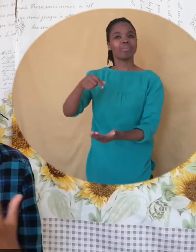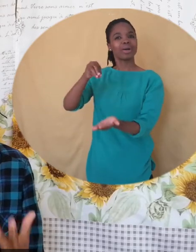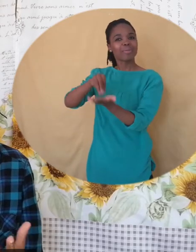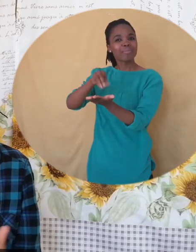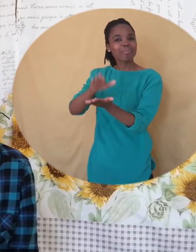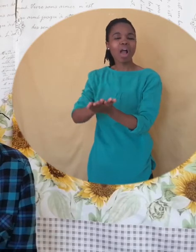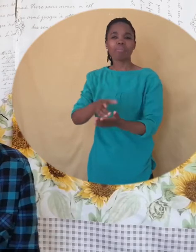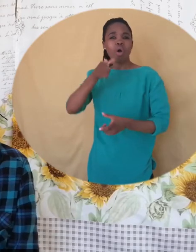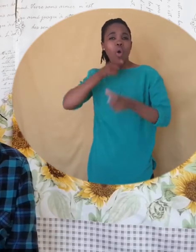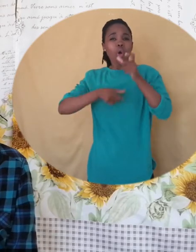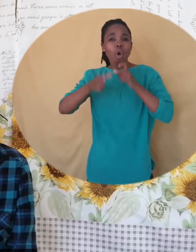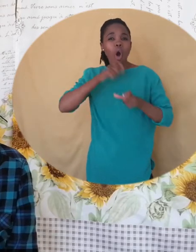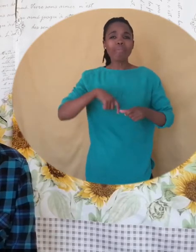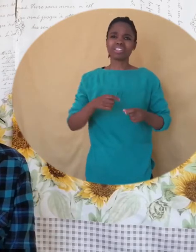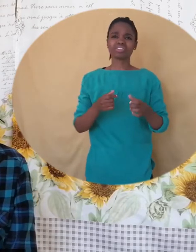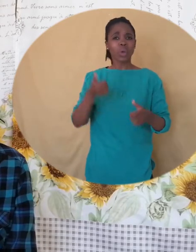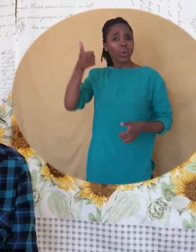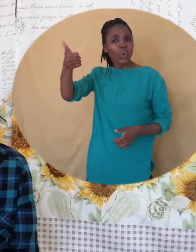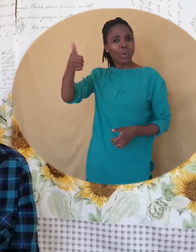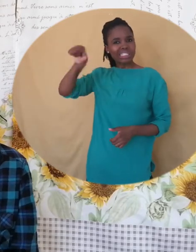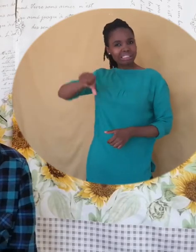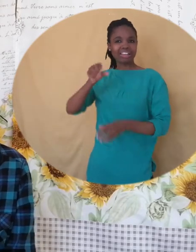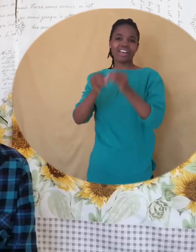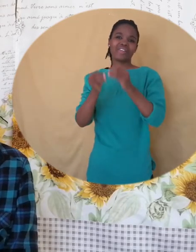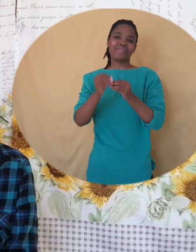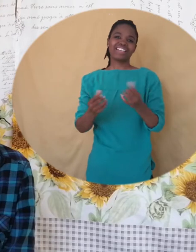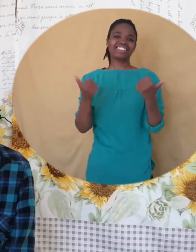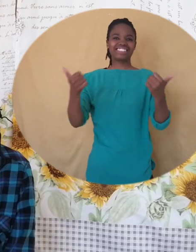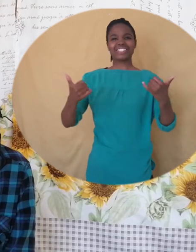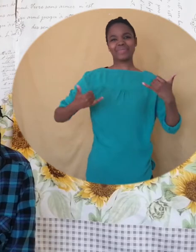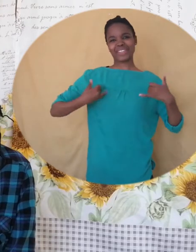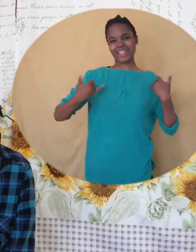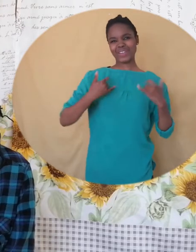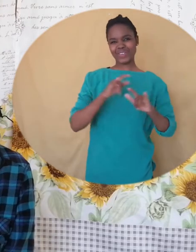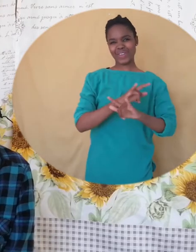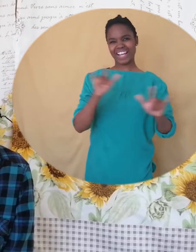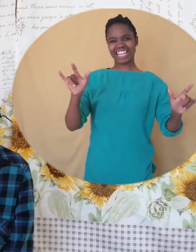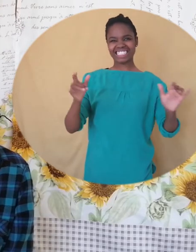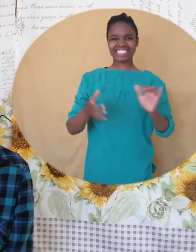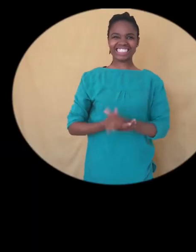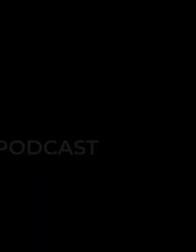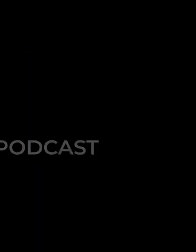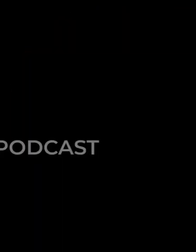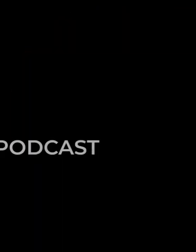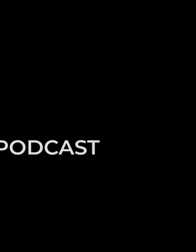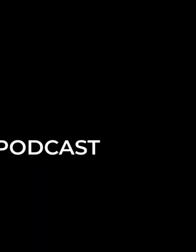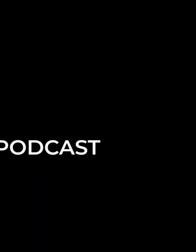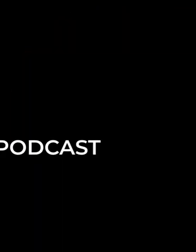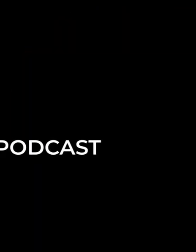subscribe, please like, please comment, please give us feedback, and enjoy.